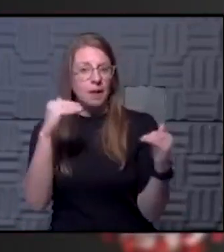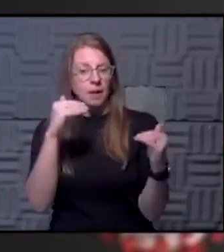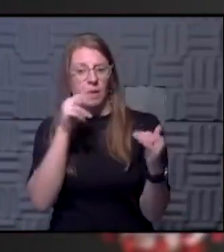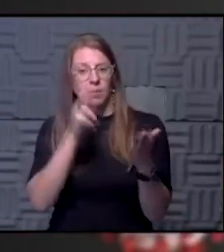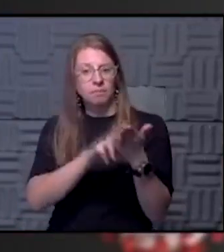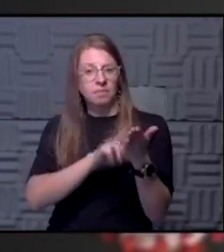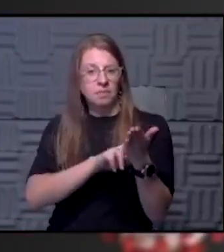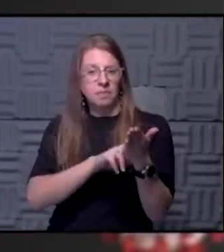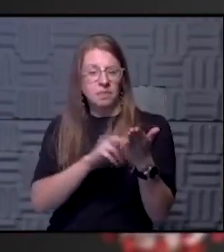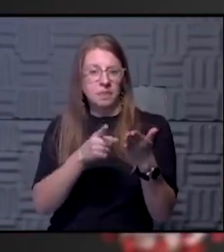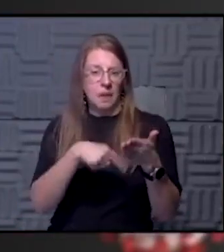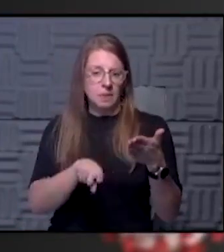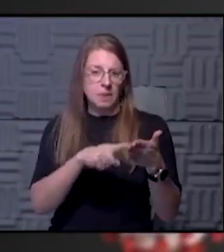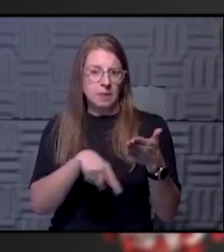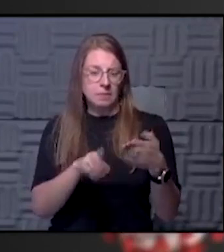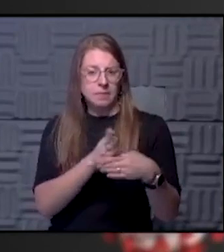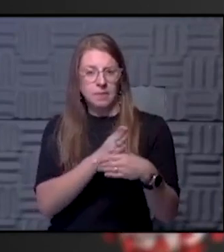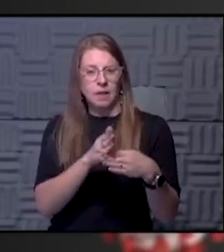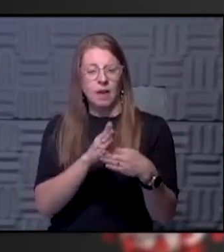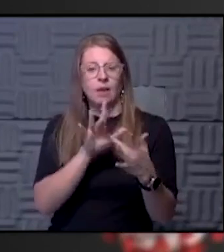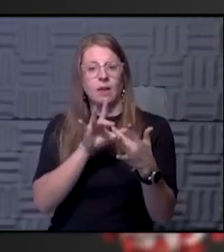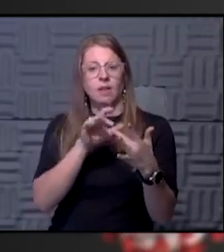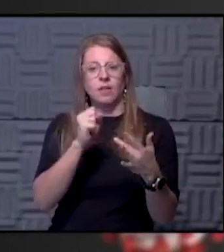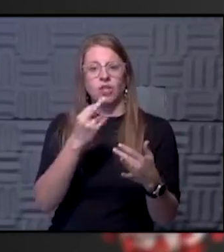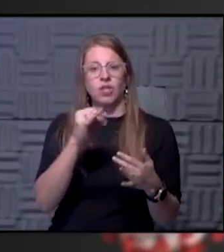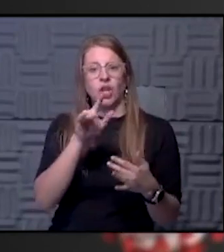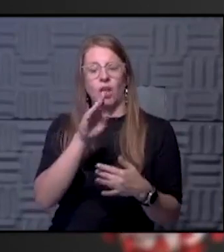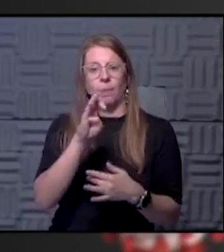enrollment in the next week. Please contact Shelby at